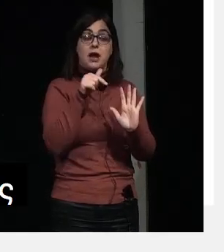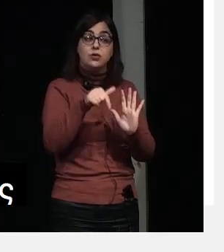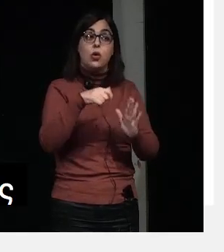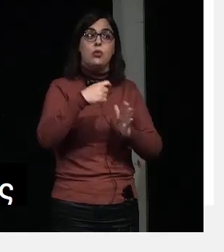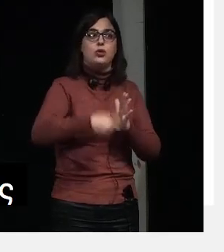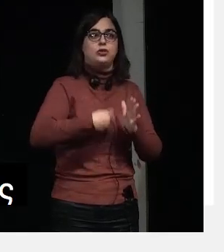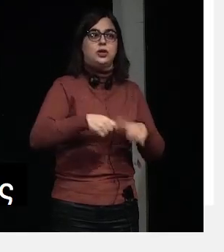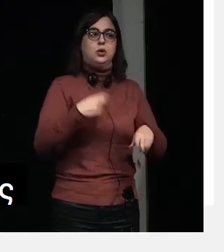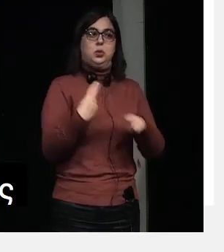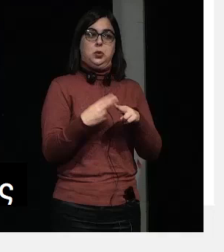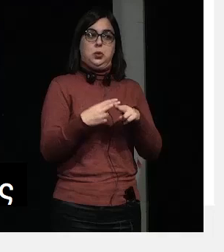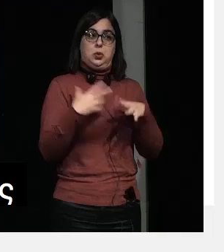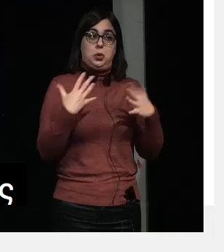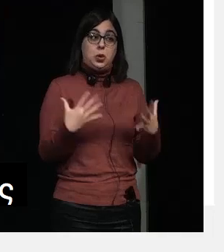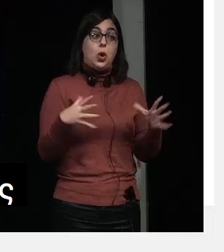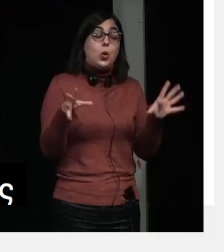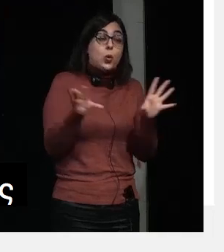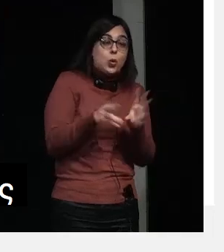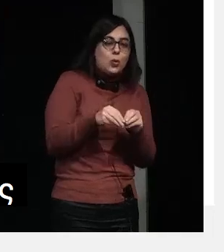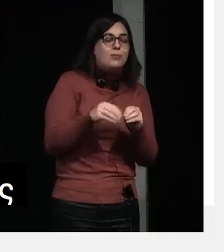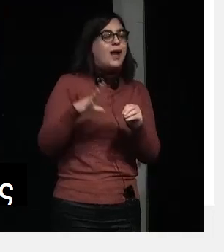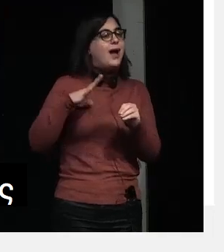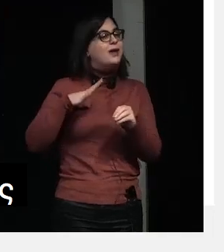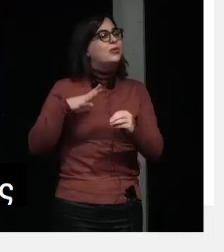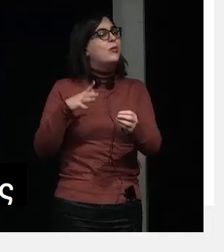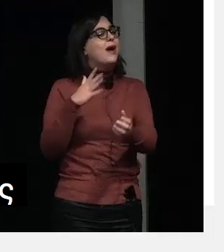at neurodiversity and how